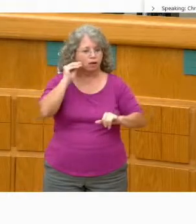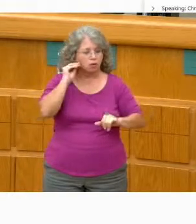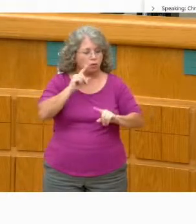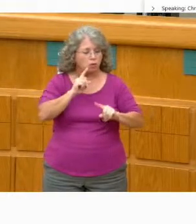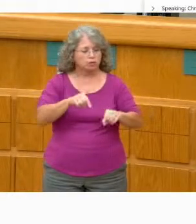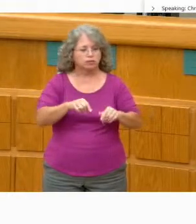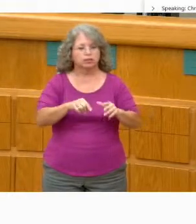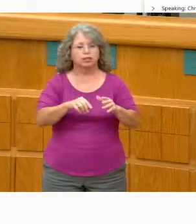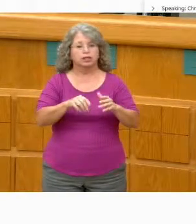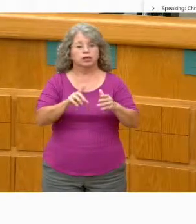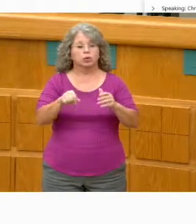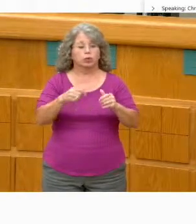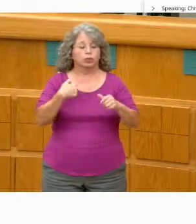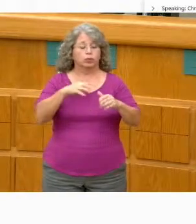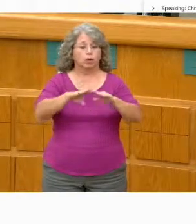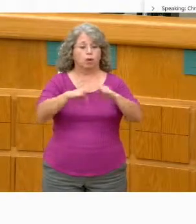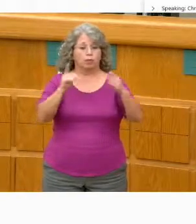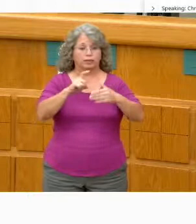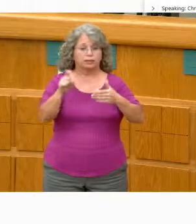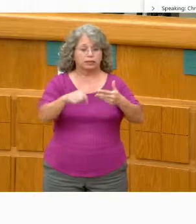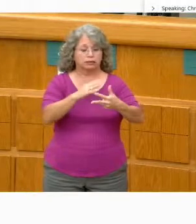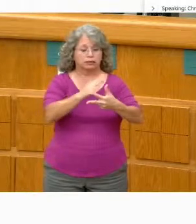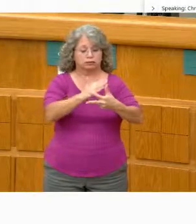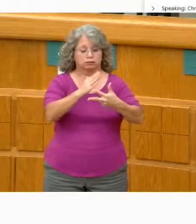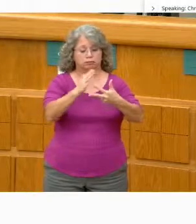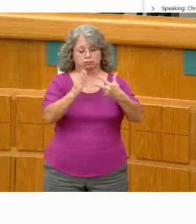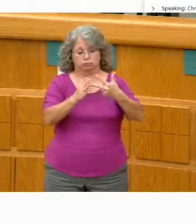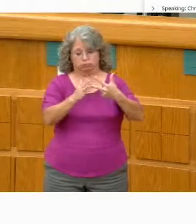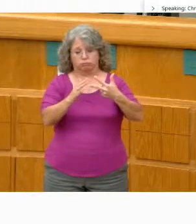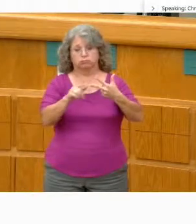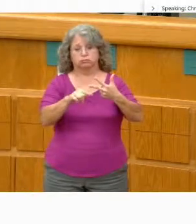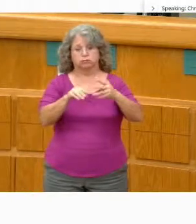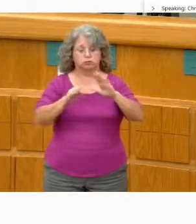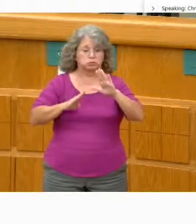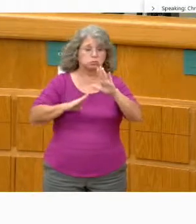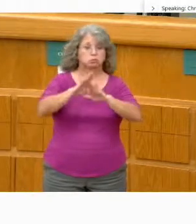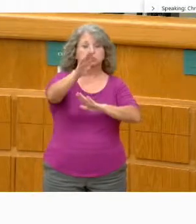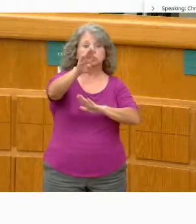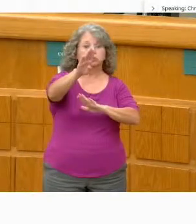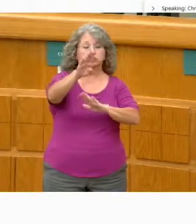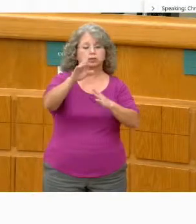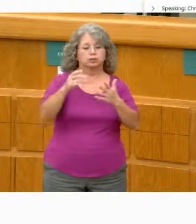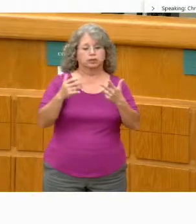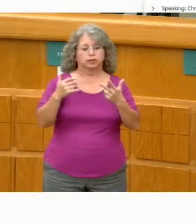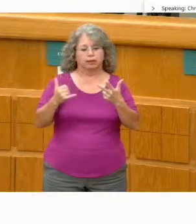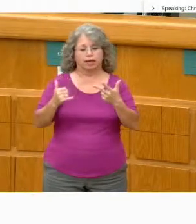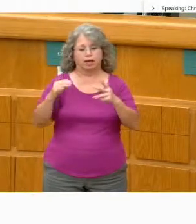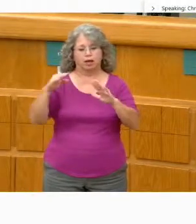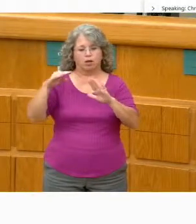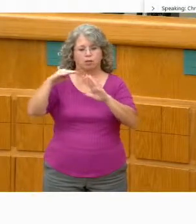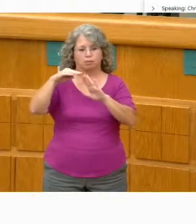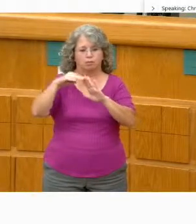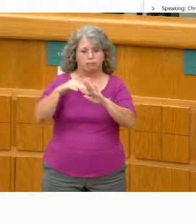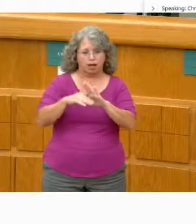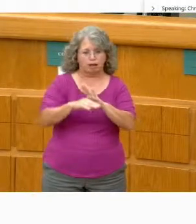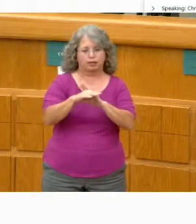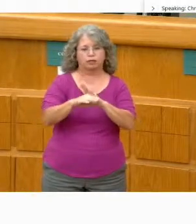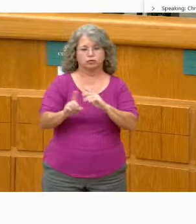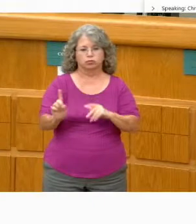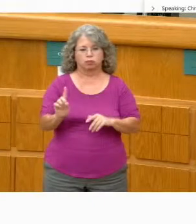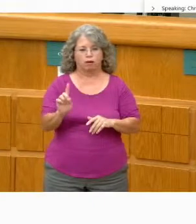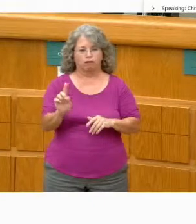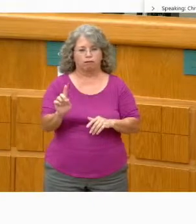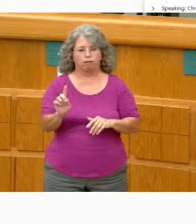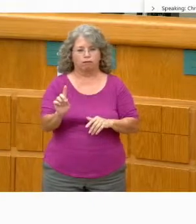phases. And then once those got rolled back, the transmission rate declined again. And right now we're somewhere right